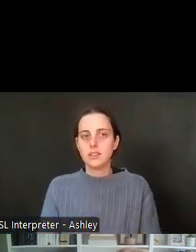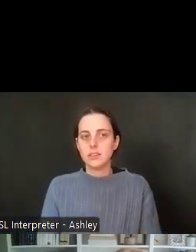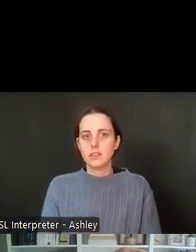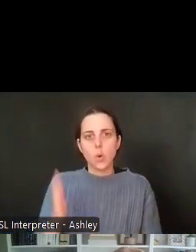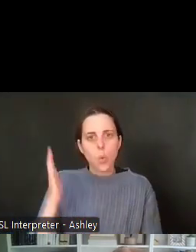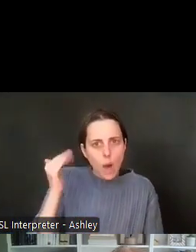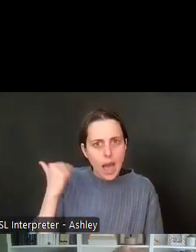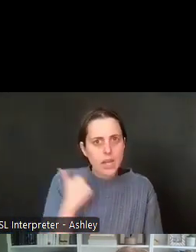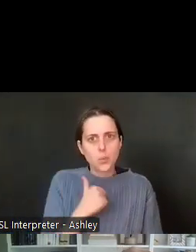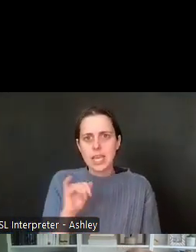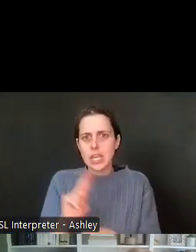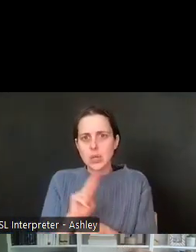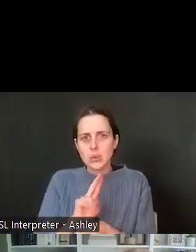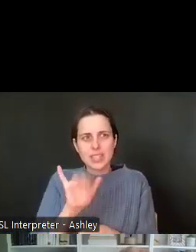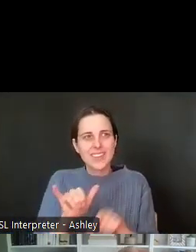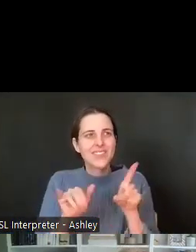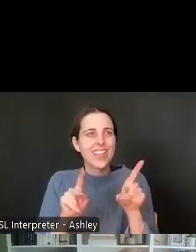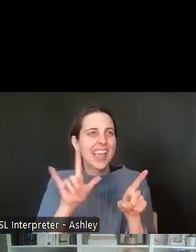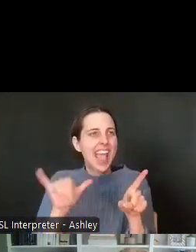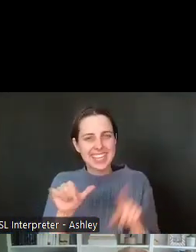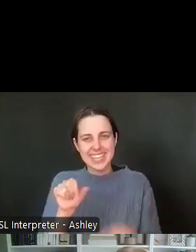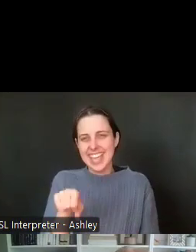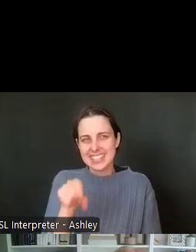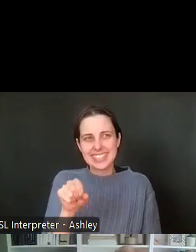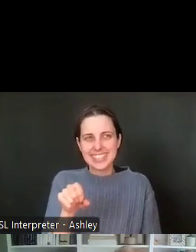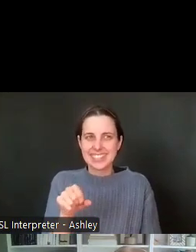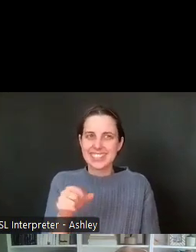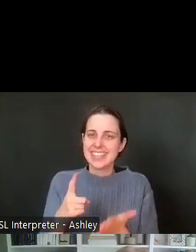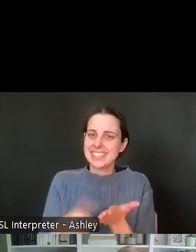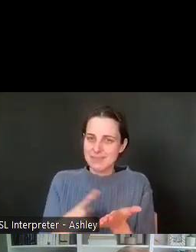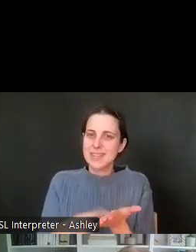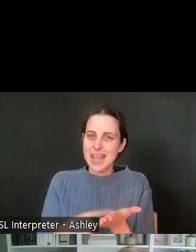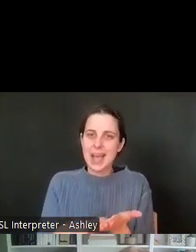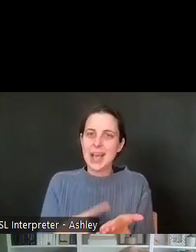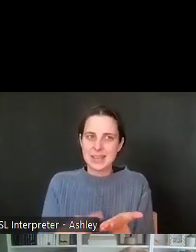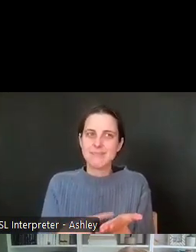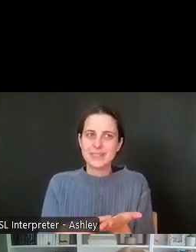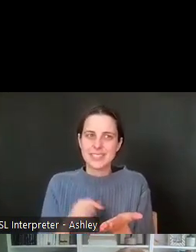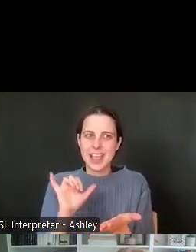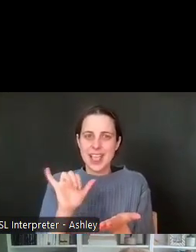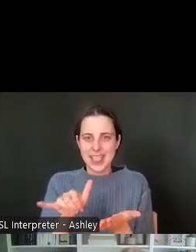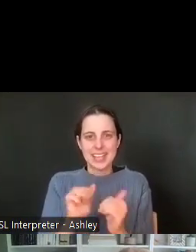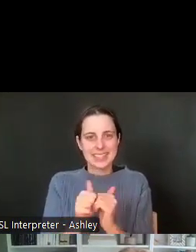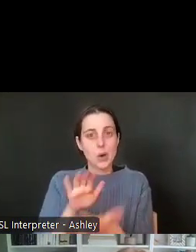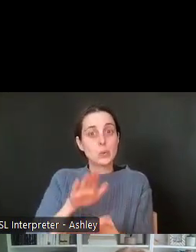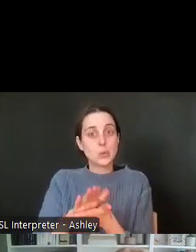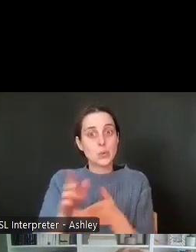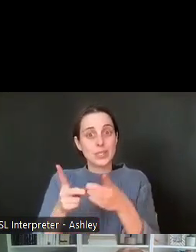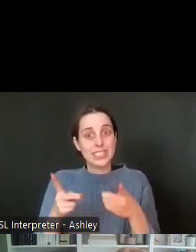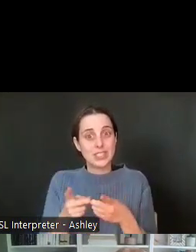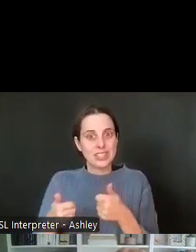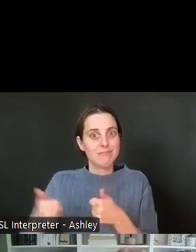why? Kelly, I agree. That is sometimes how those messages come from the district. Yes, it's so